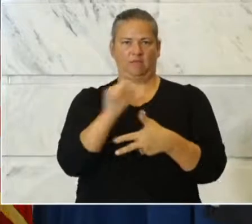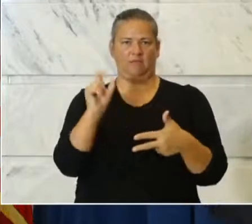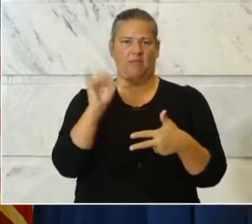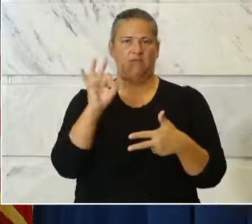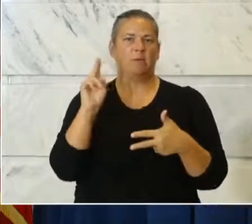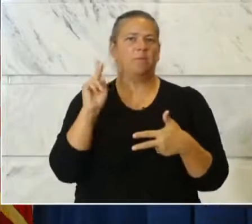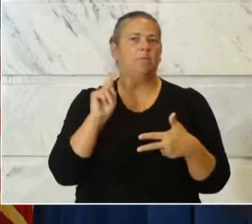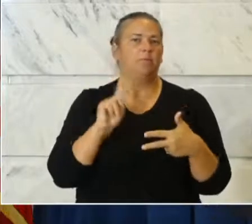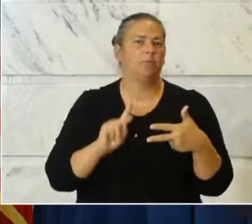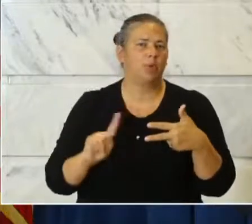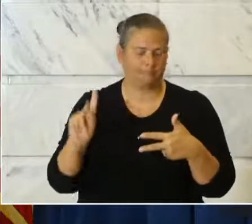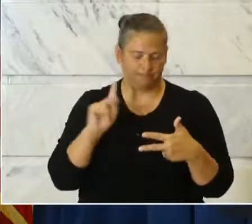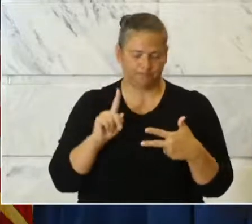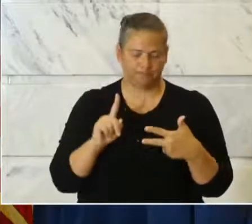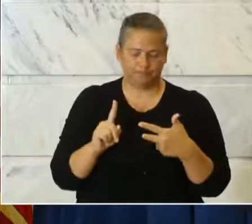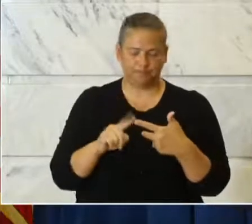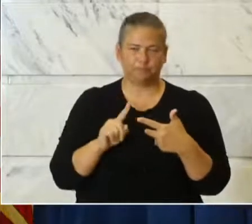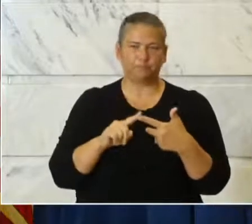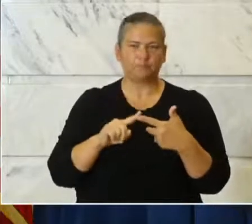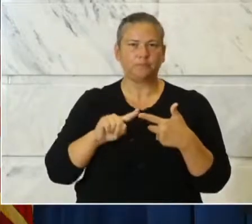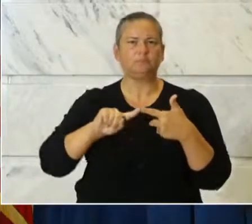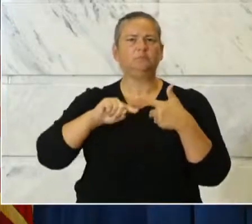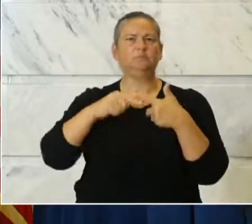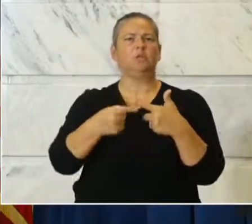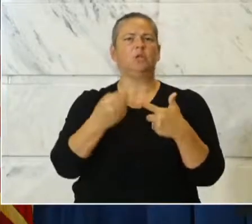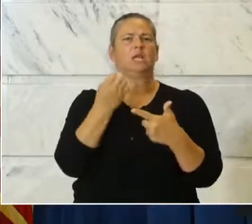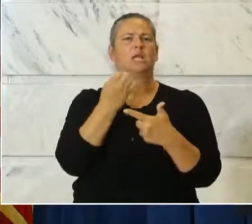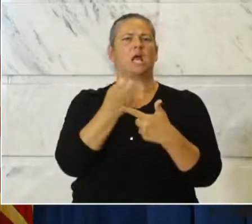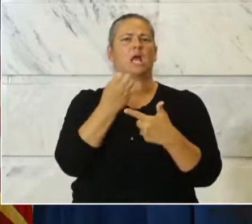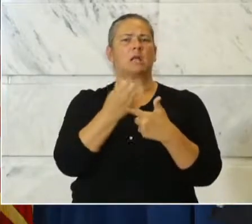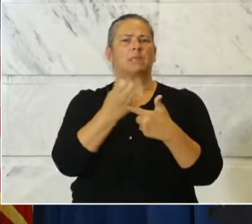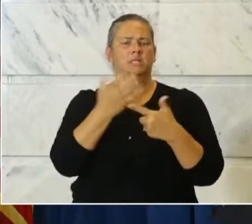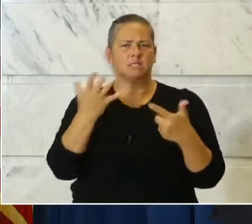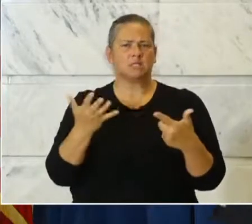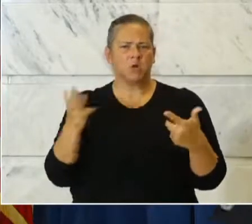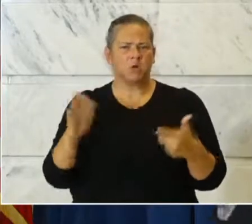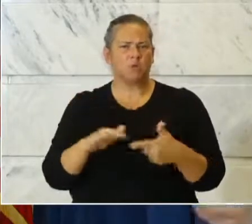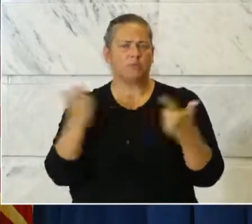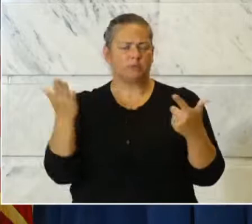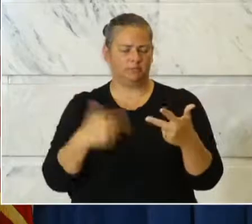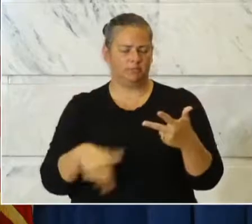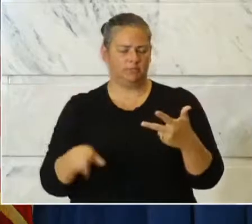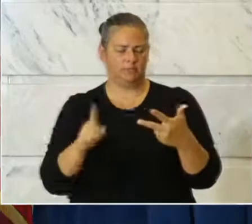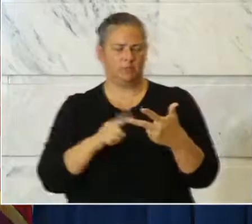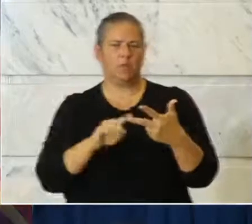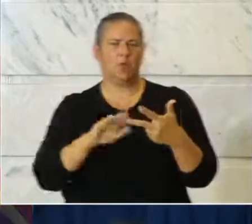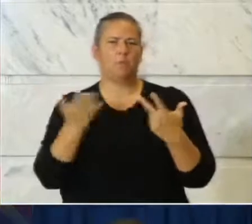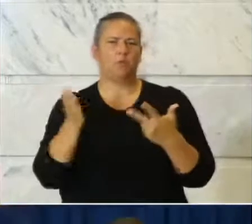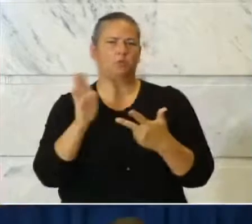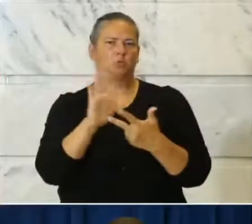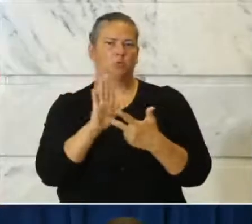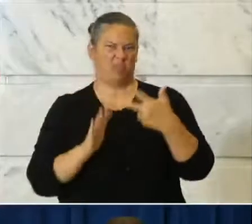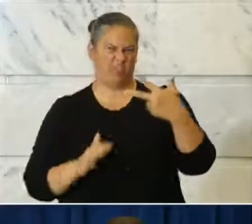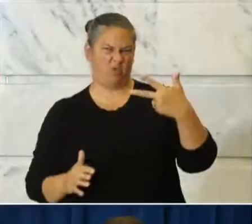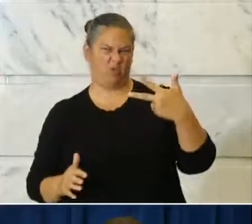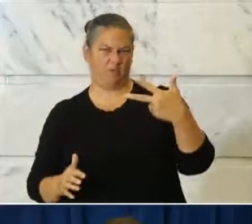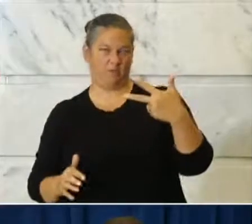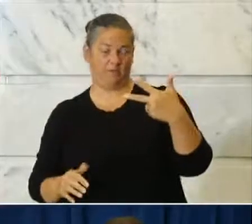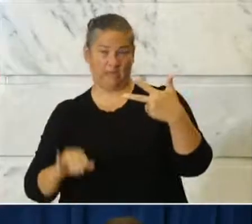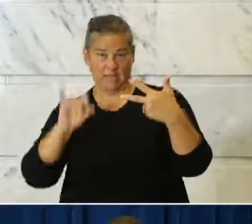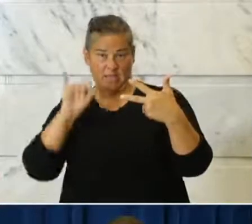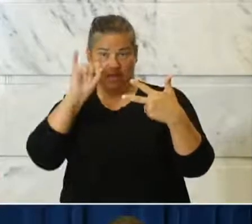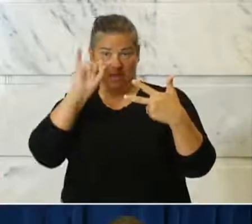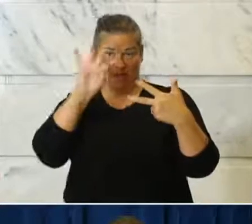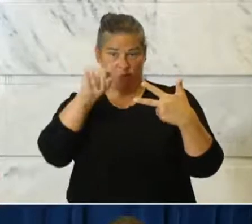people. Number 2, restarting our economy and keeping it open. And number 3, opening schools. If we can do what we're talking